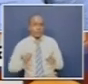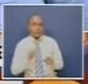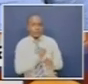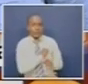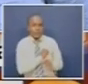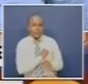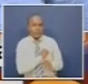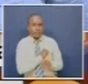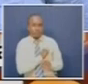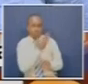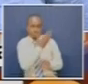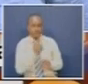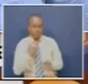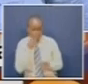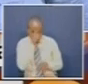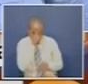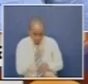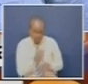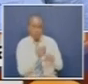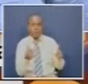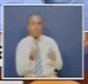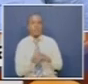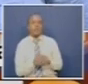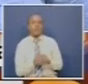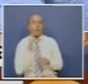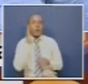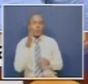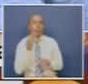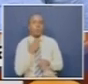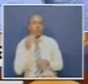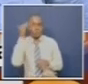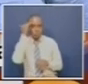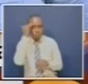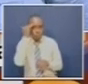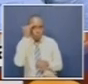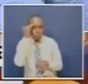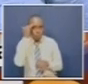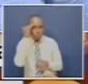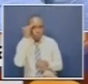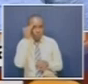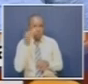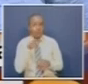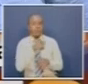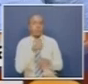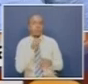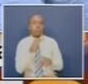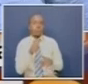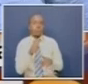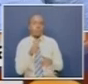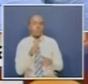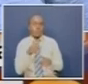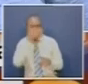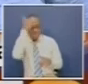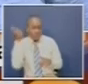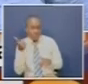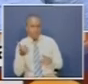I respect very well, mm-hmm. Will want to know that he's certainly not a victim of amnesia,